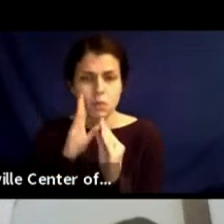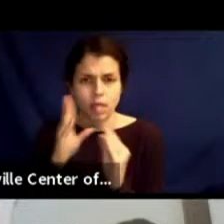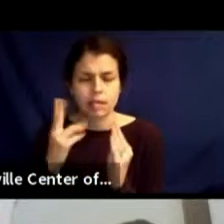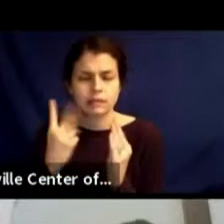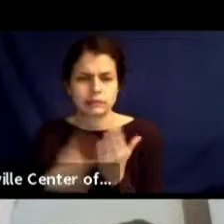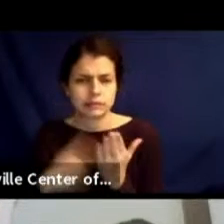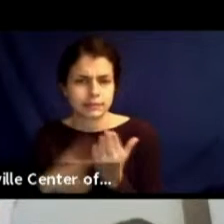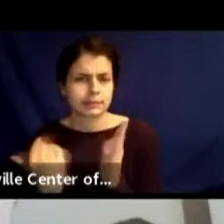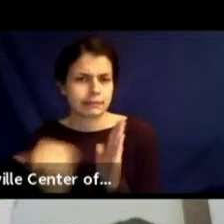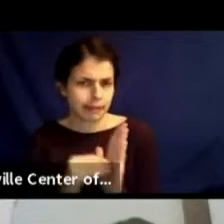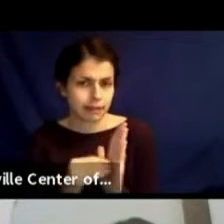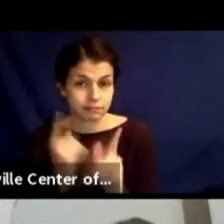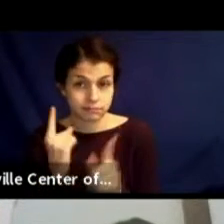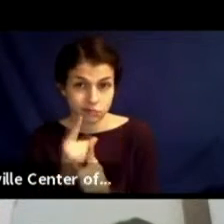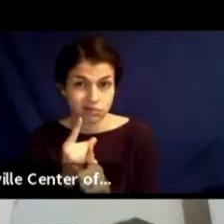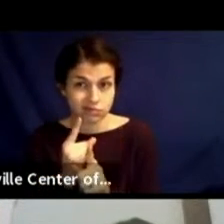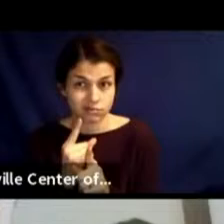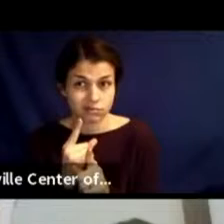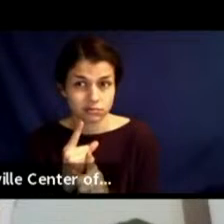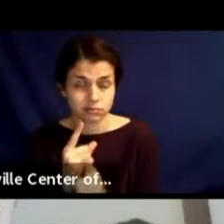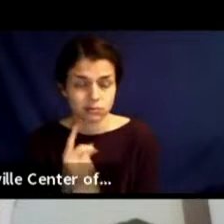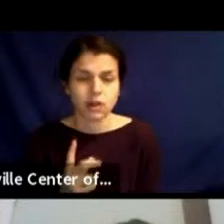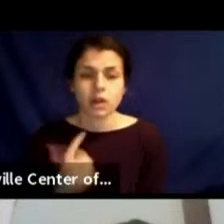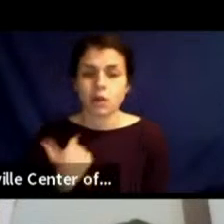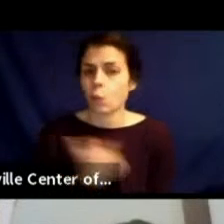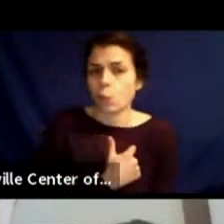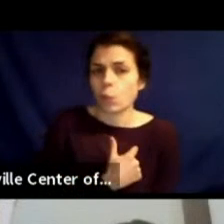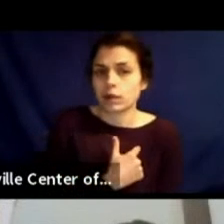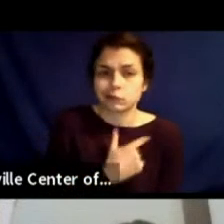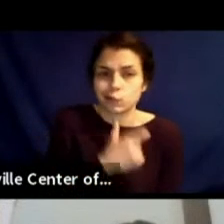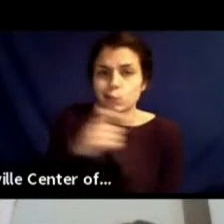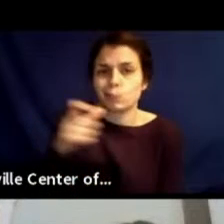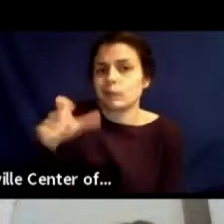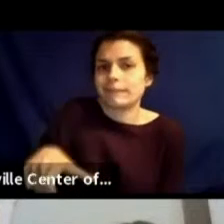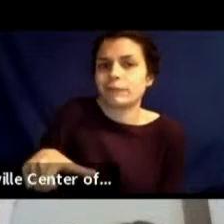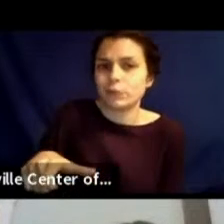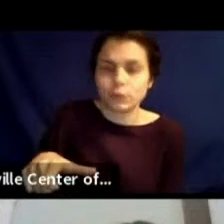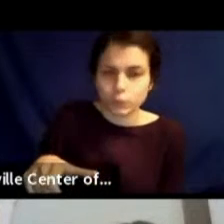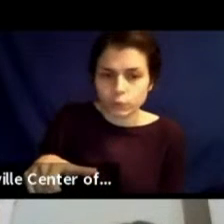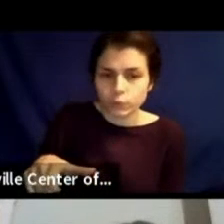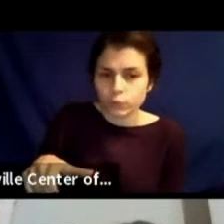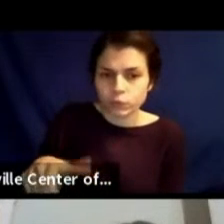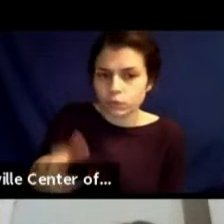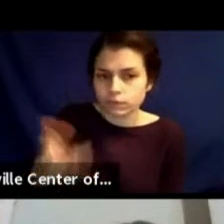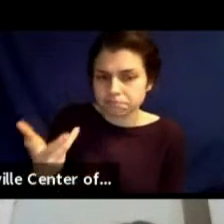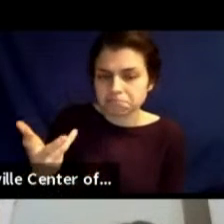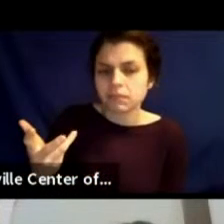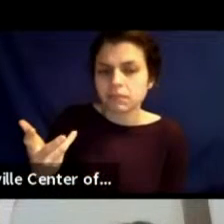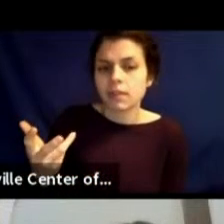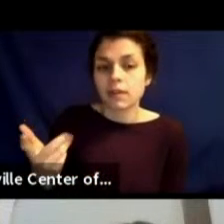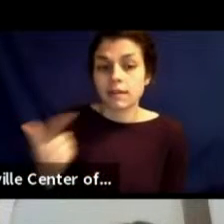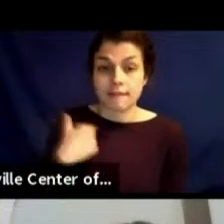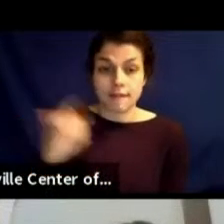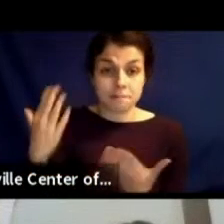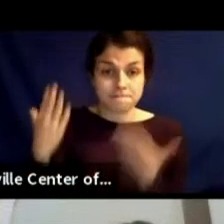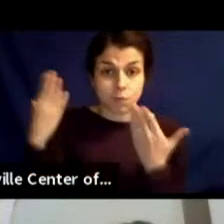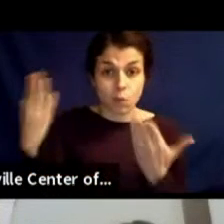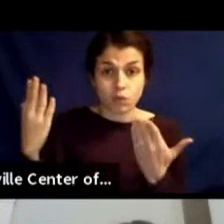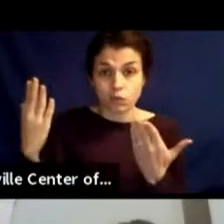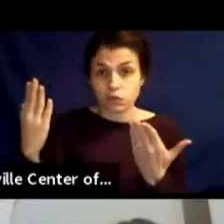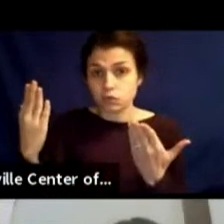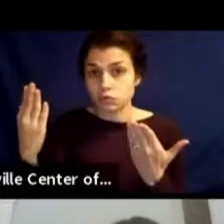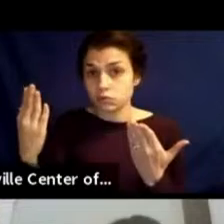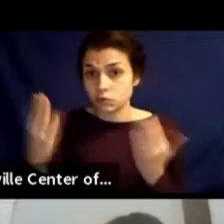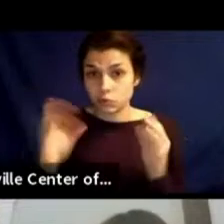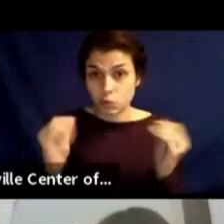doing. We don't have to do that, but I was just. So, I made a motion. It doesn't appear that I have a second.